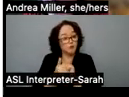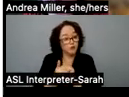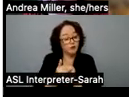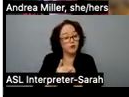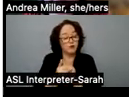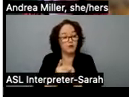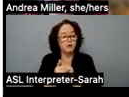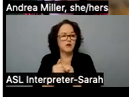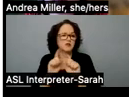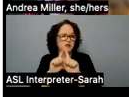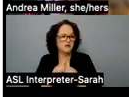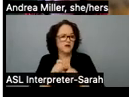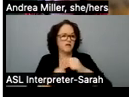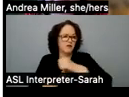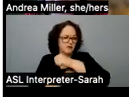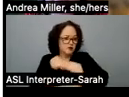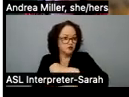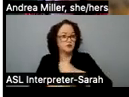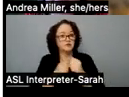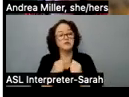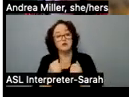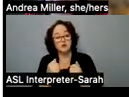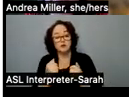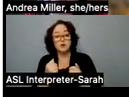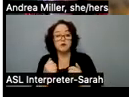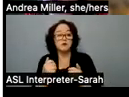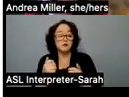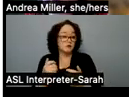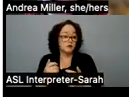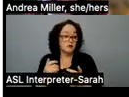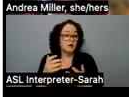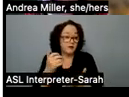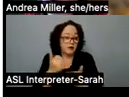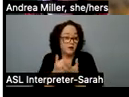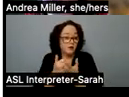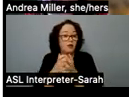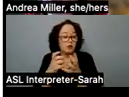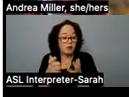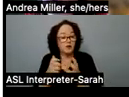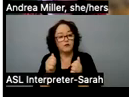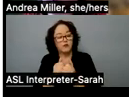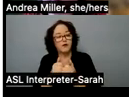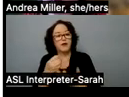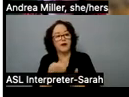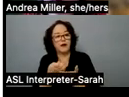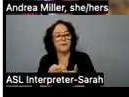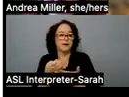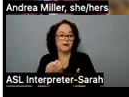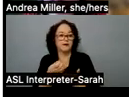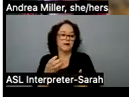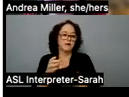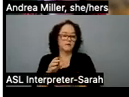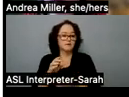the work. We've had a lot of success for our economic empowerment pieces in looking at foundation work to support